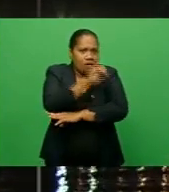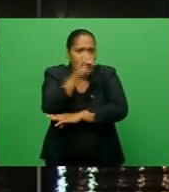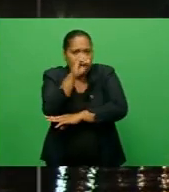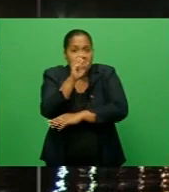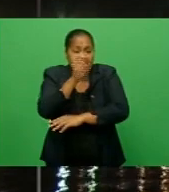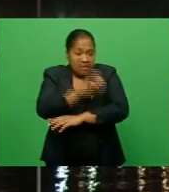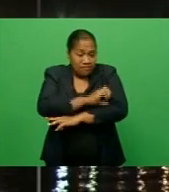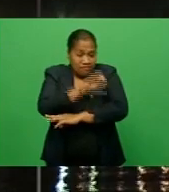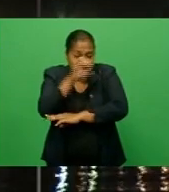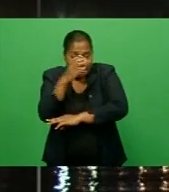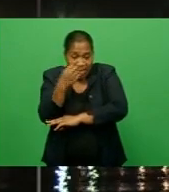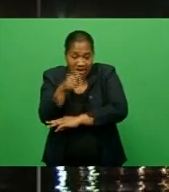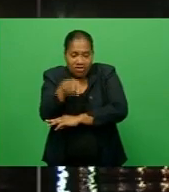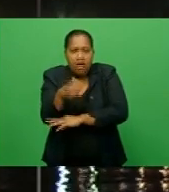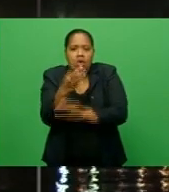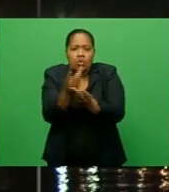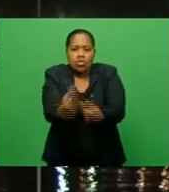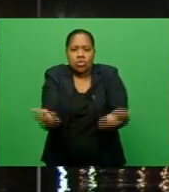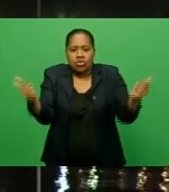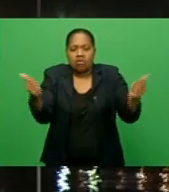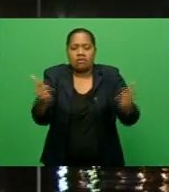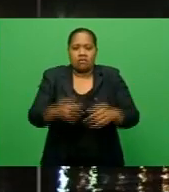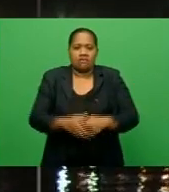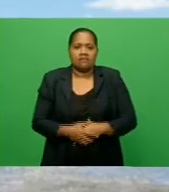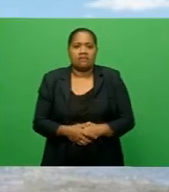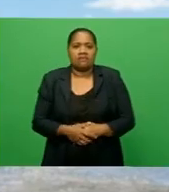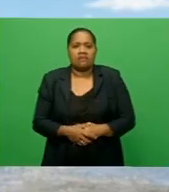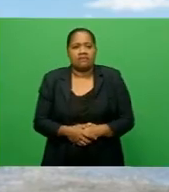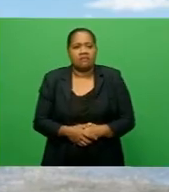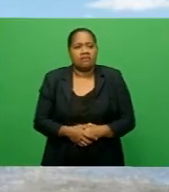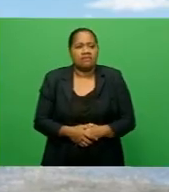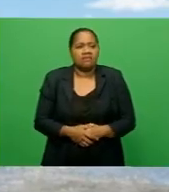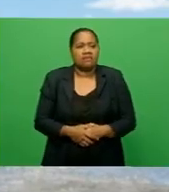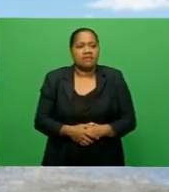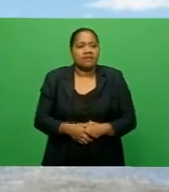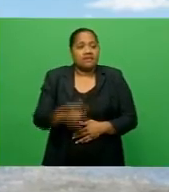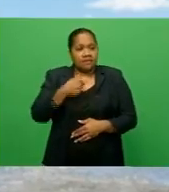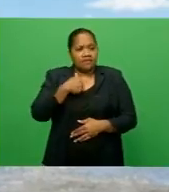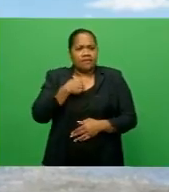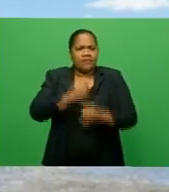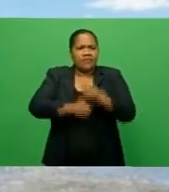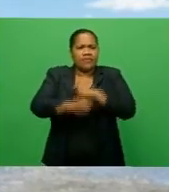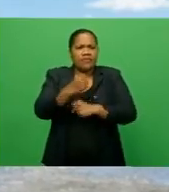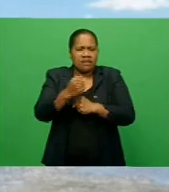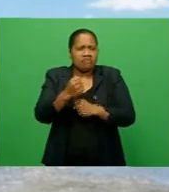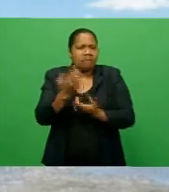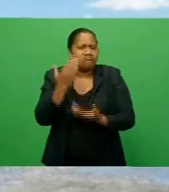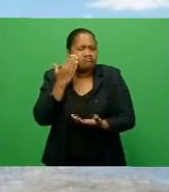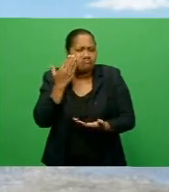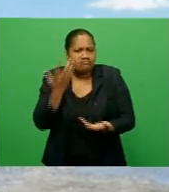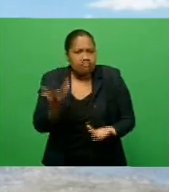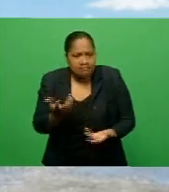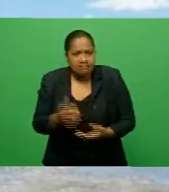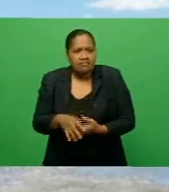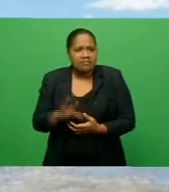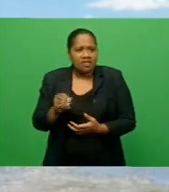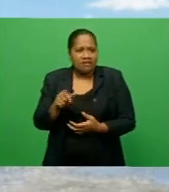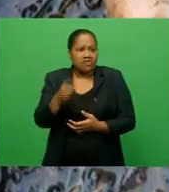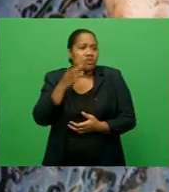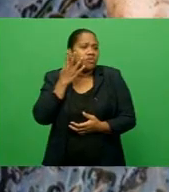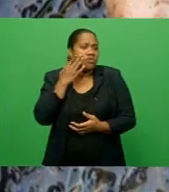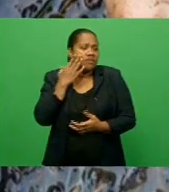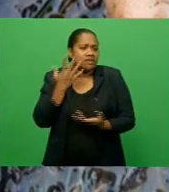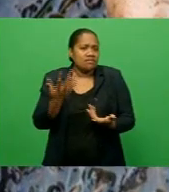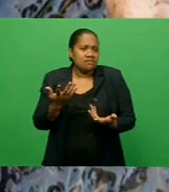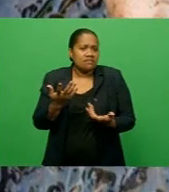increase in toxicity. Kelly Vagalo reports. I became aware of the poisoning incident when I was in Loma. Termed